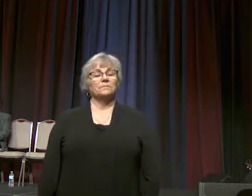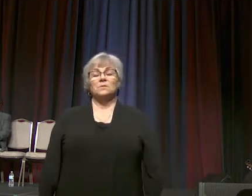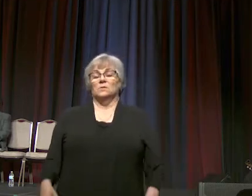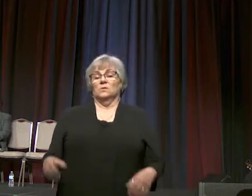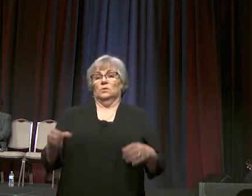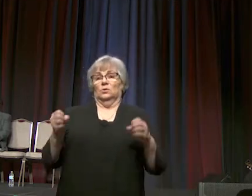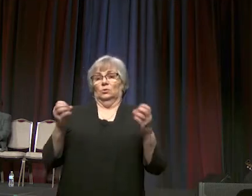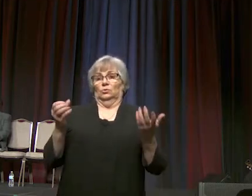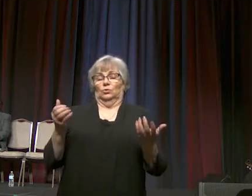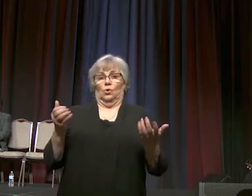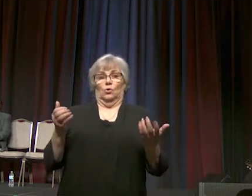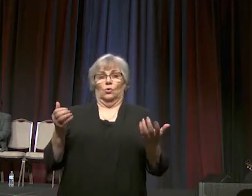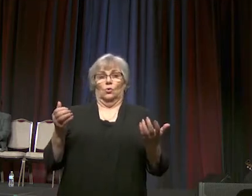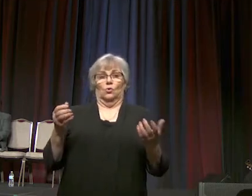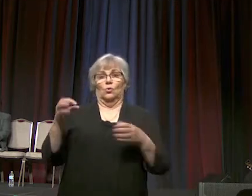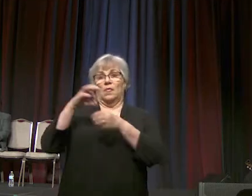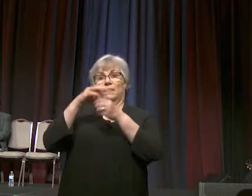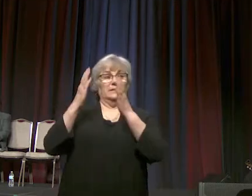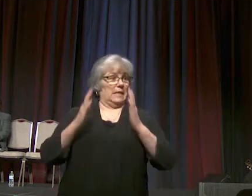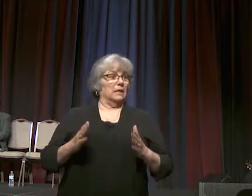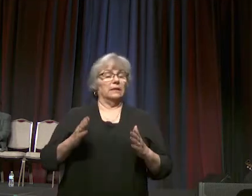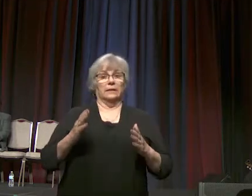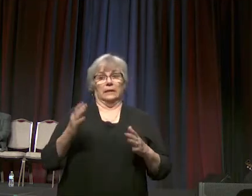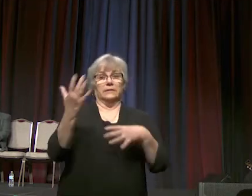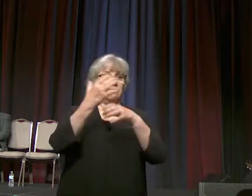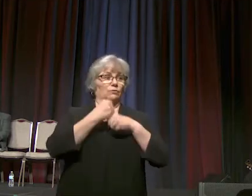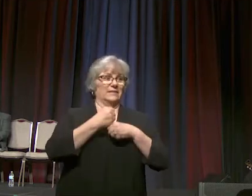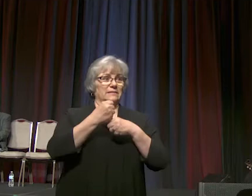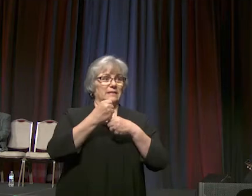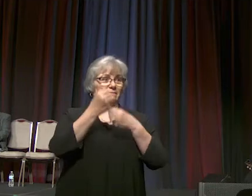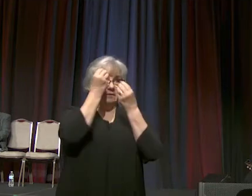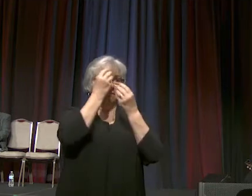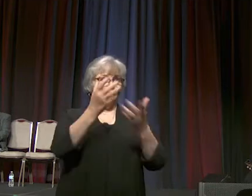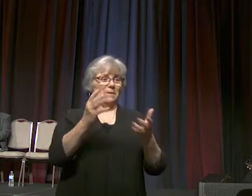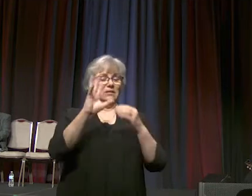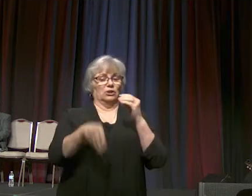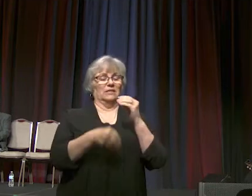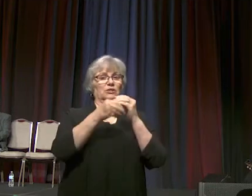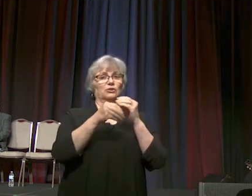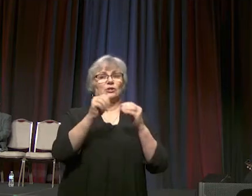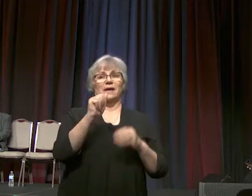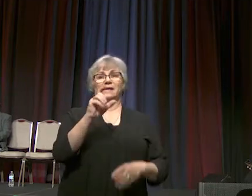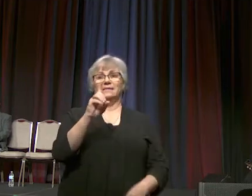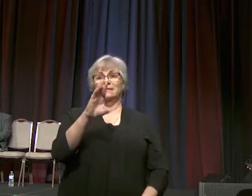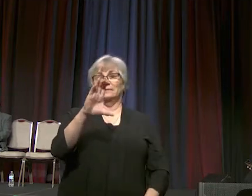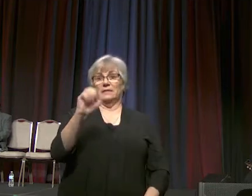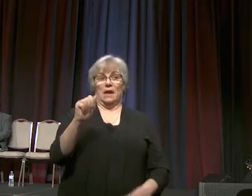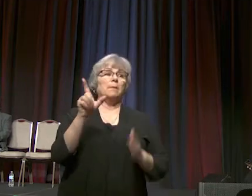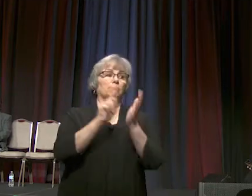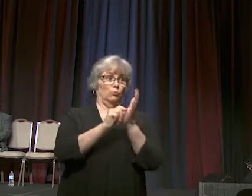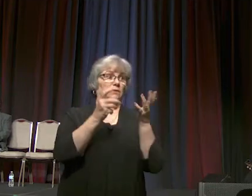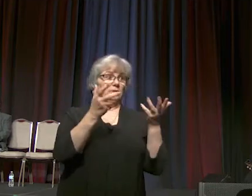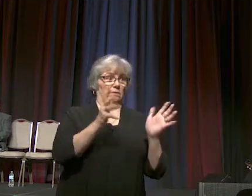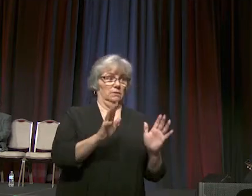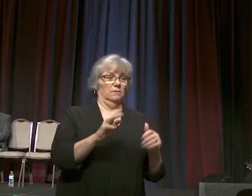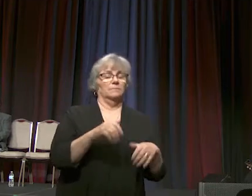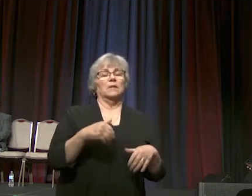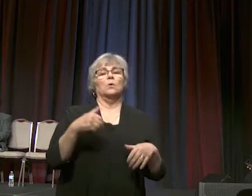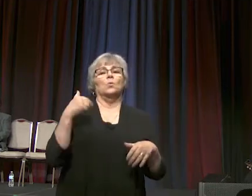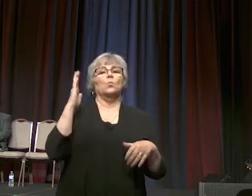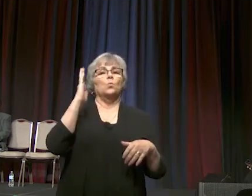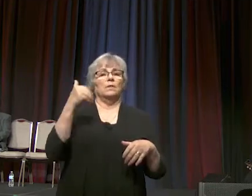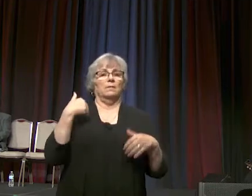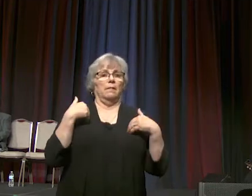So the delegates have received information that in addition to the ADCA printed, we will be having